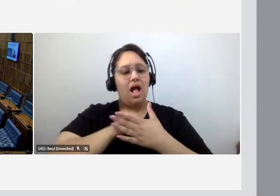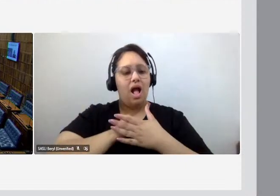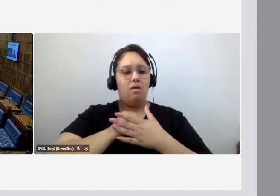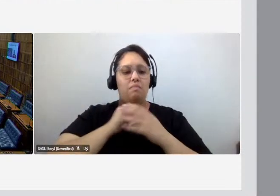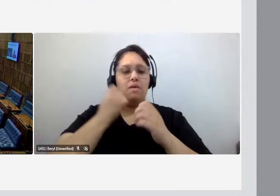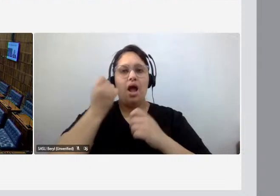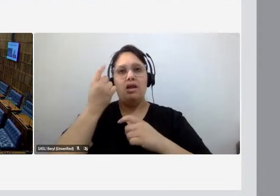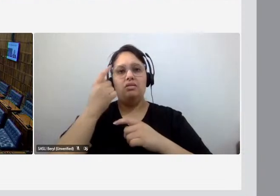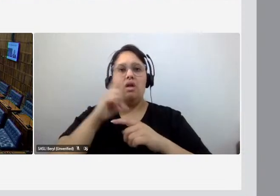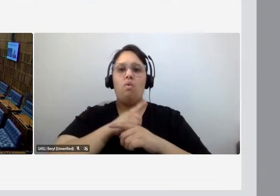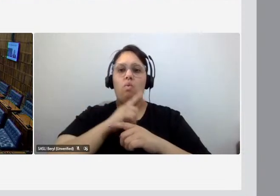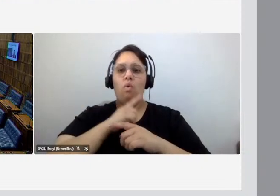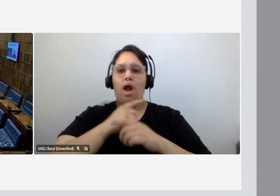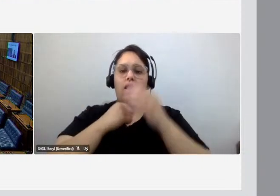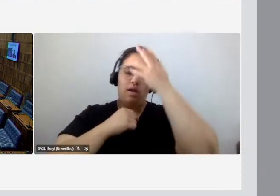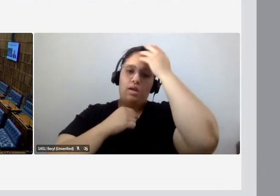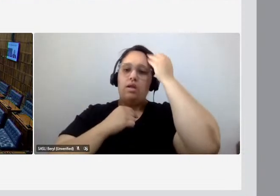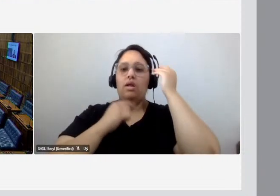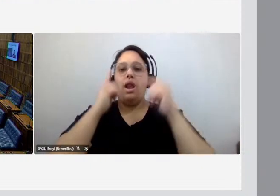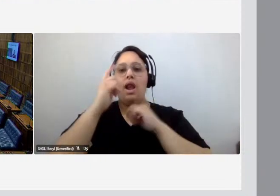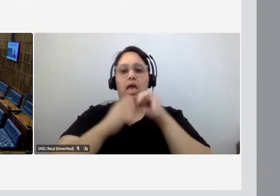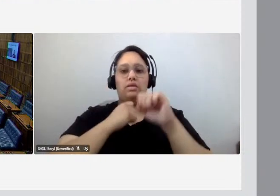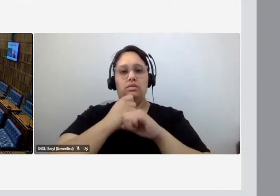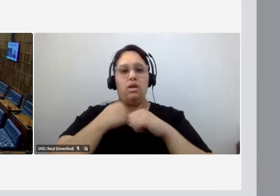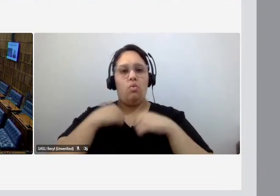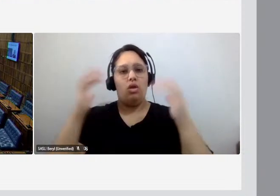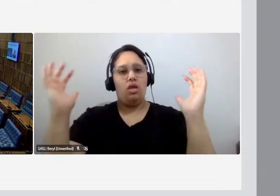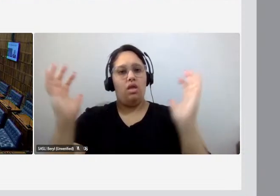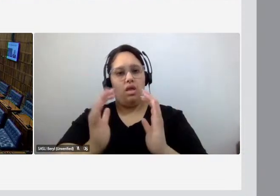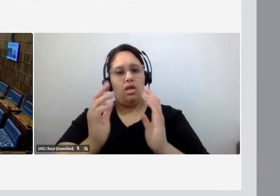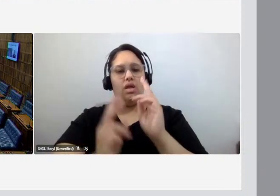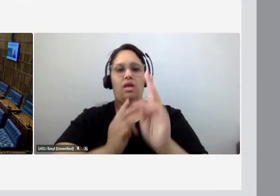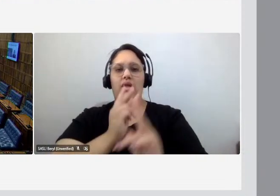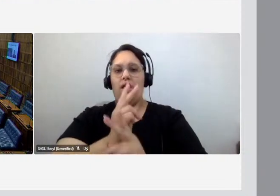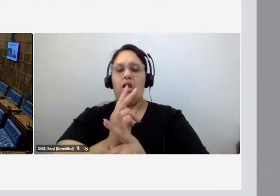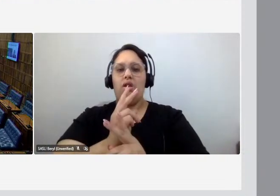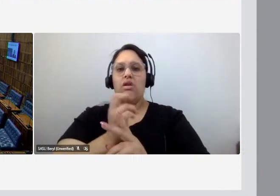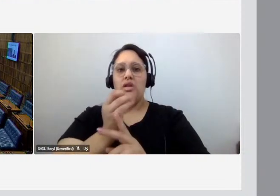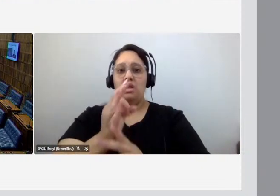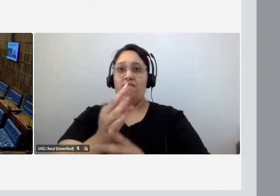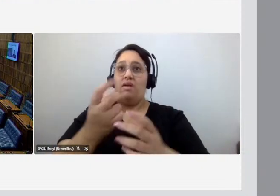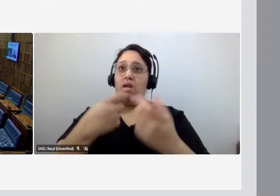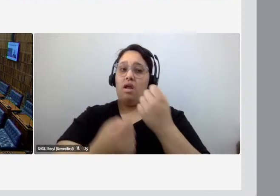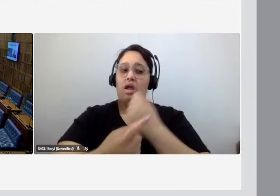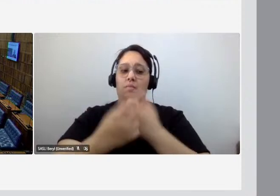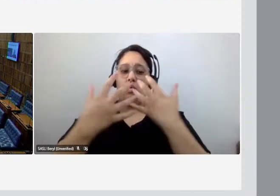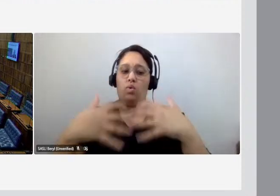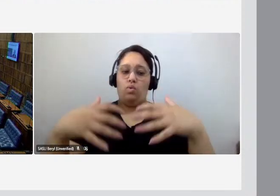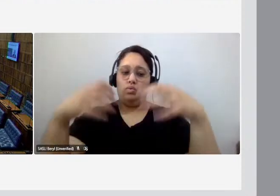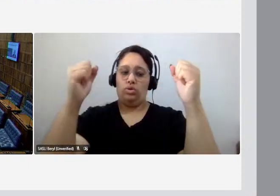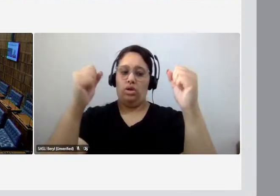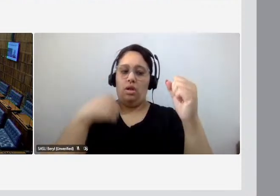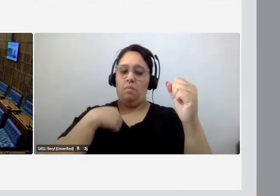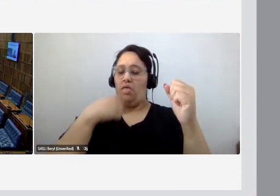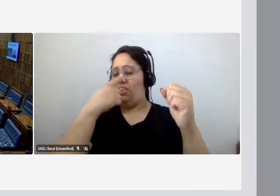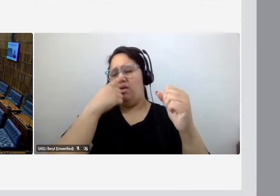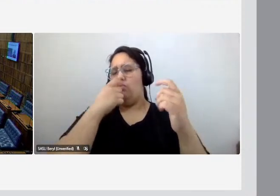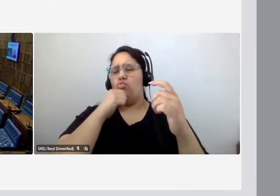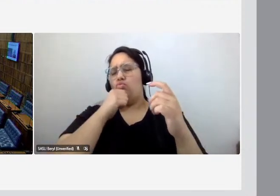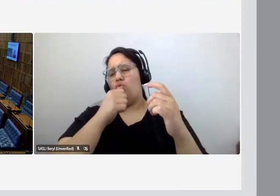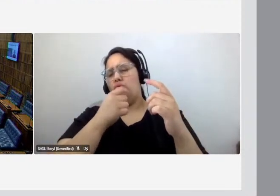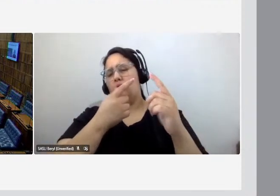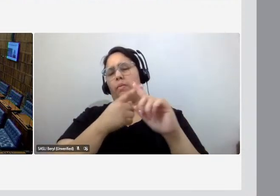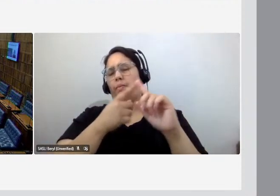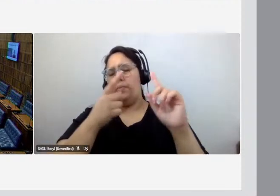when we meet again sometime next year, if there will be load shedding, but I'm not optimistic, I don't think there will be. But of